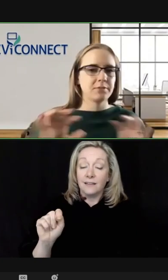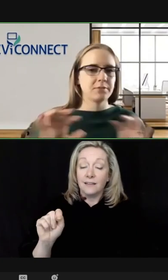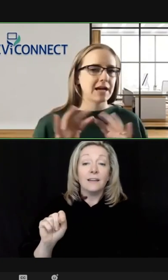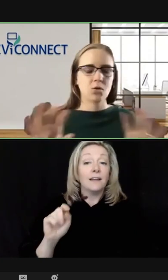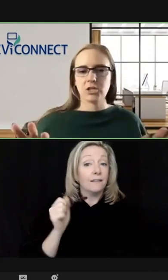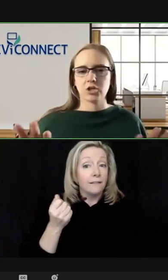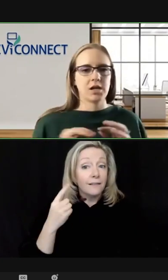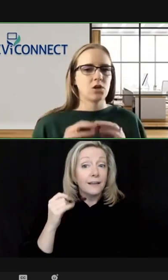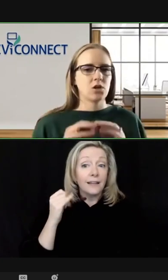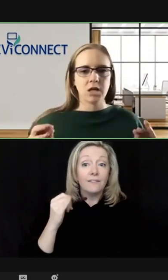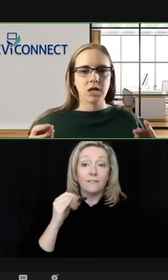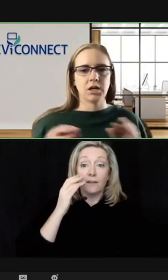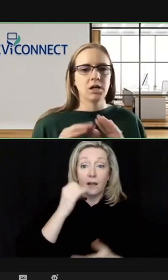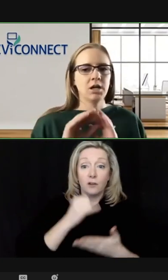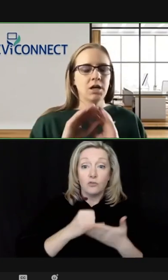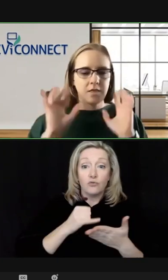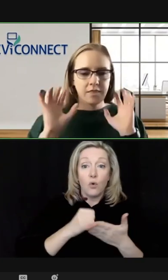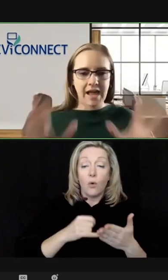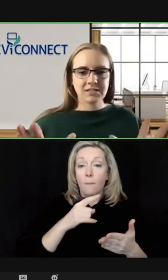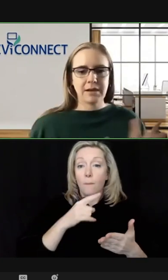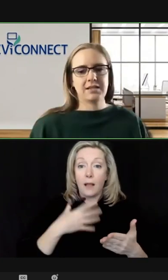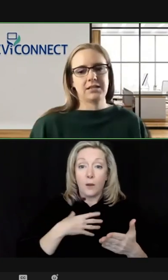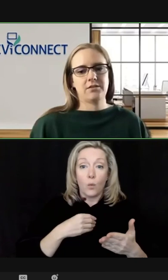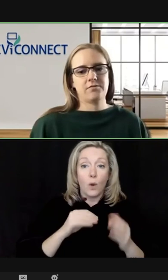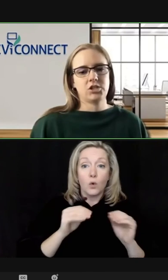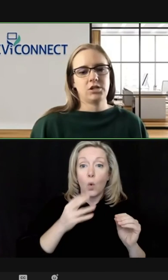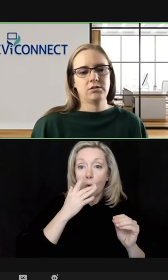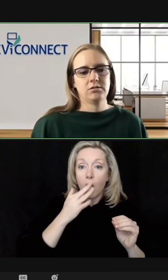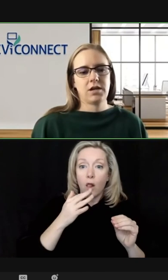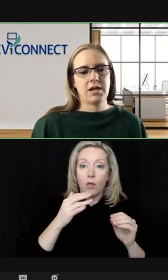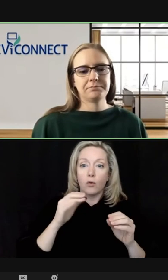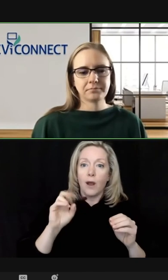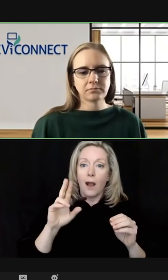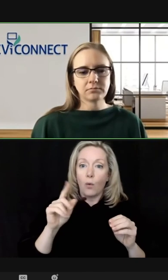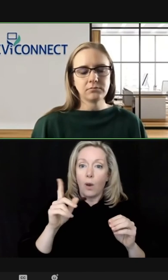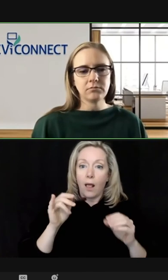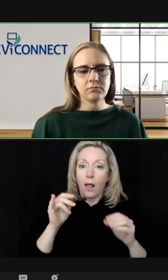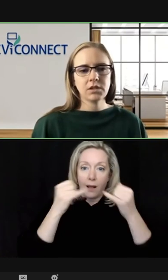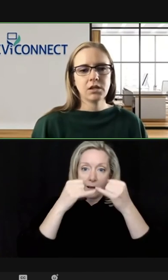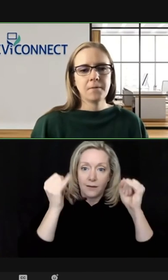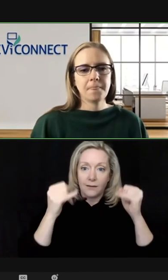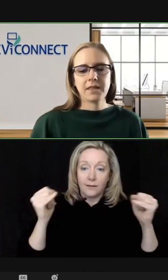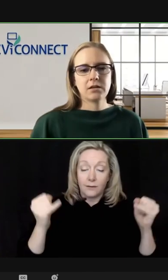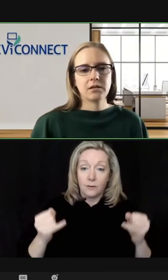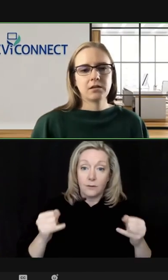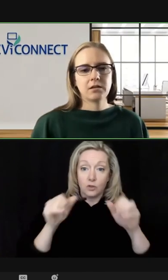an outline, black and white drawing, no color? That's my salient feature, okay?